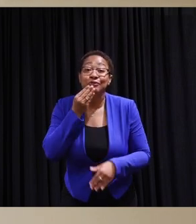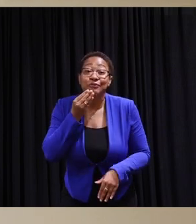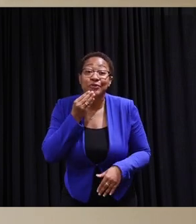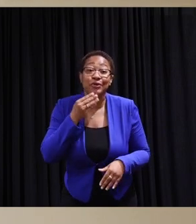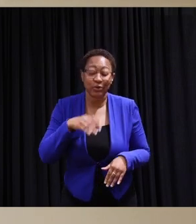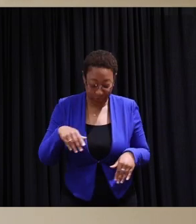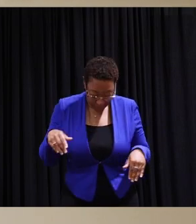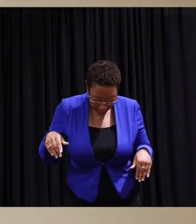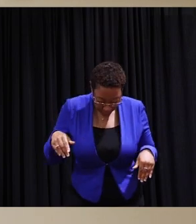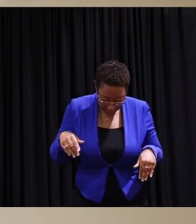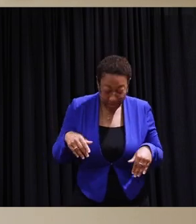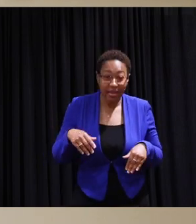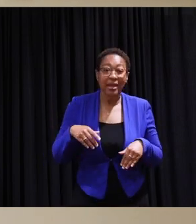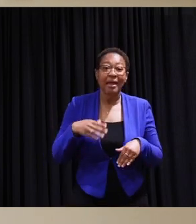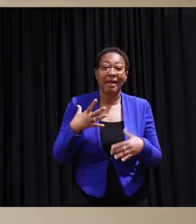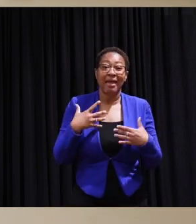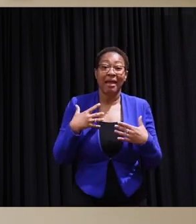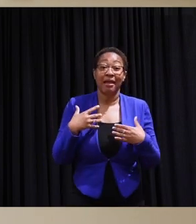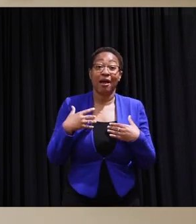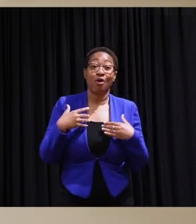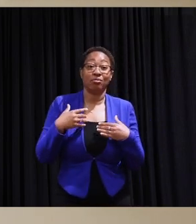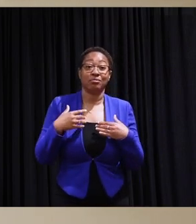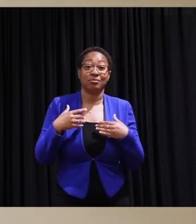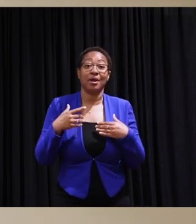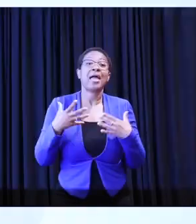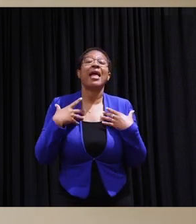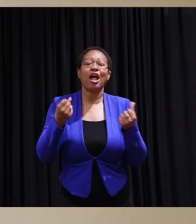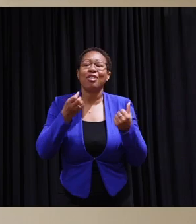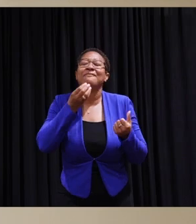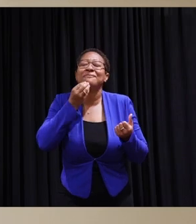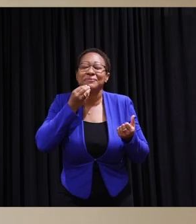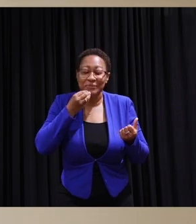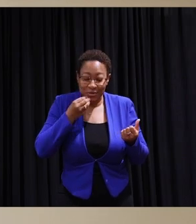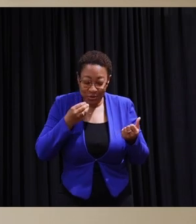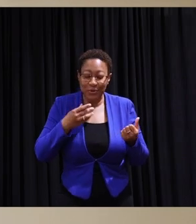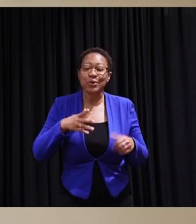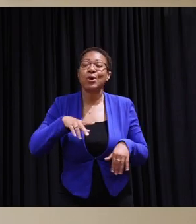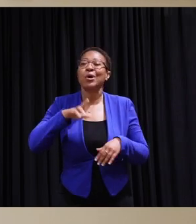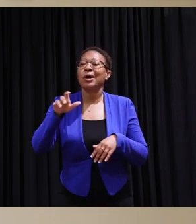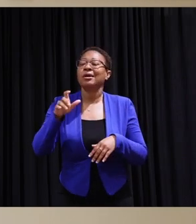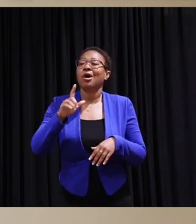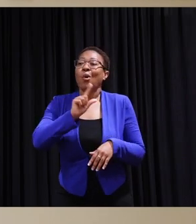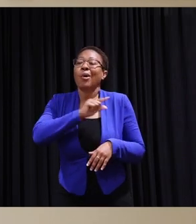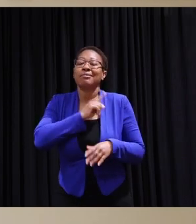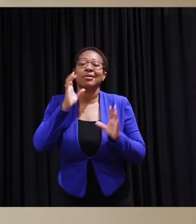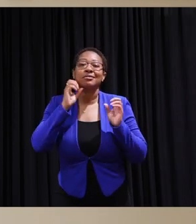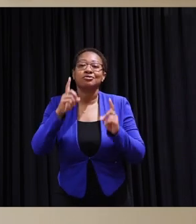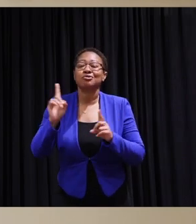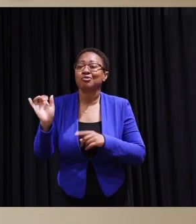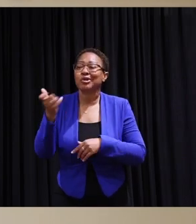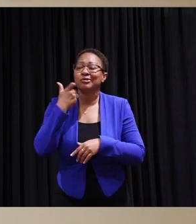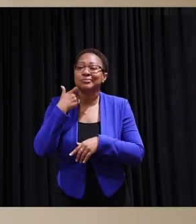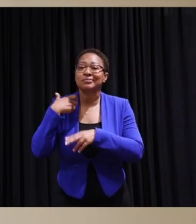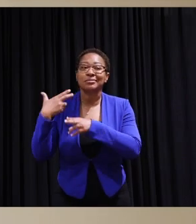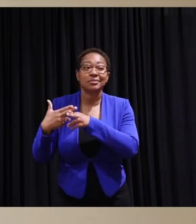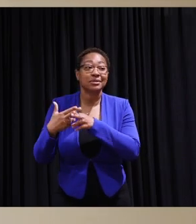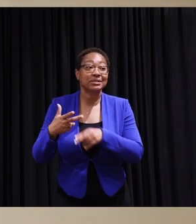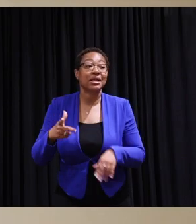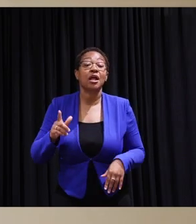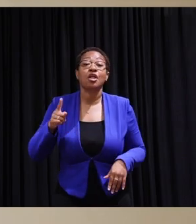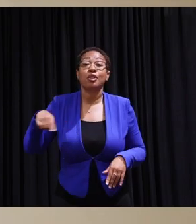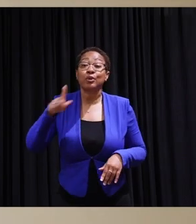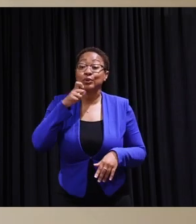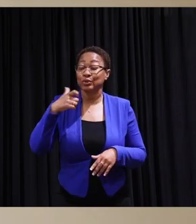food, healthy food, access to quality education, which she mentioned. And those folks who are homeless have a life